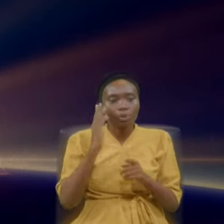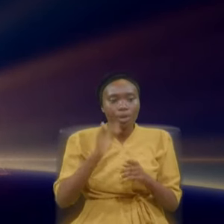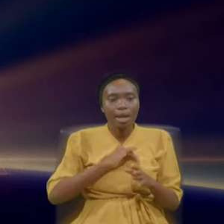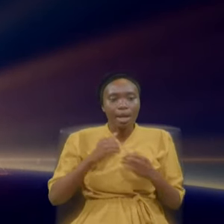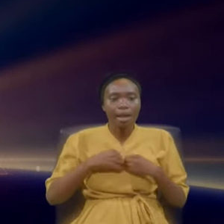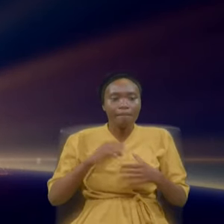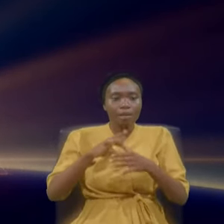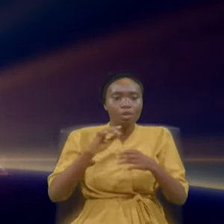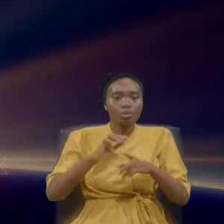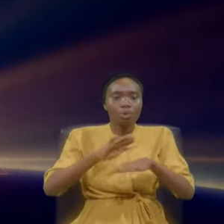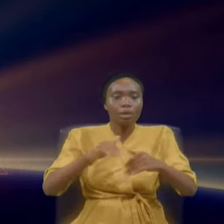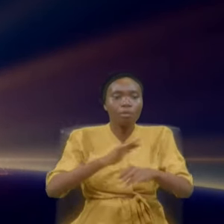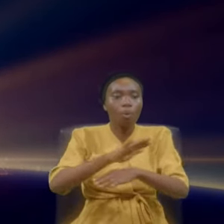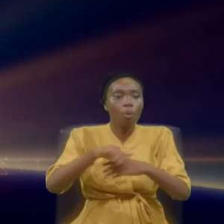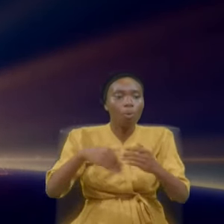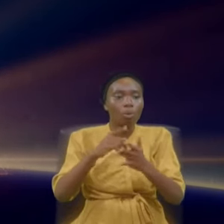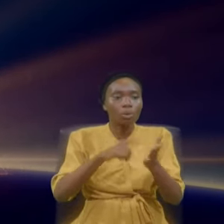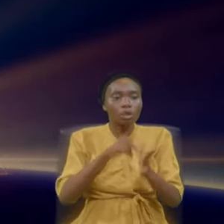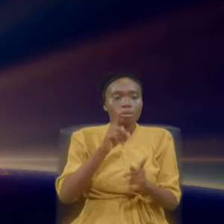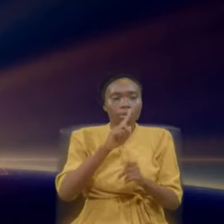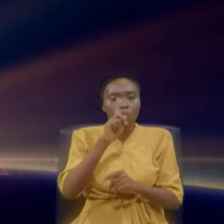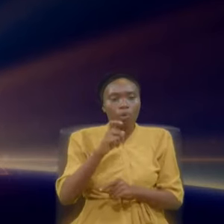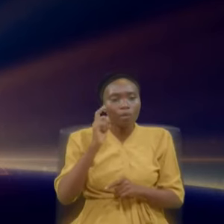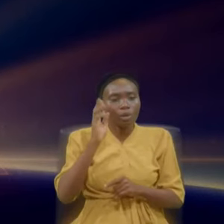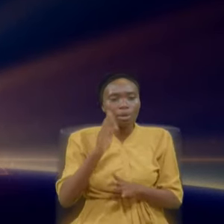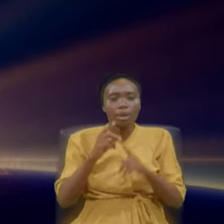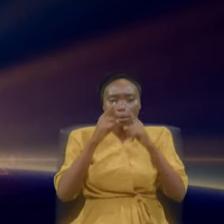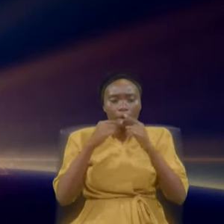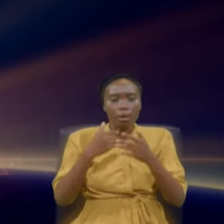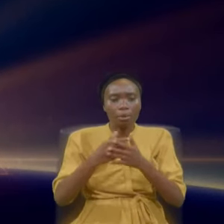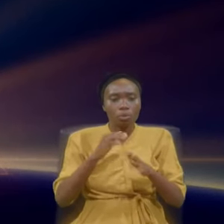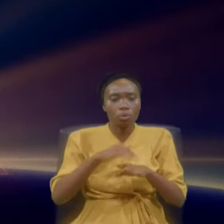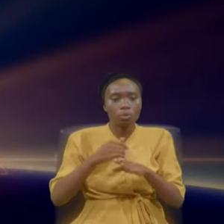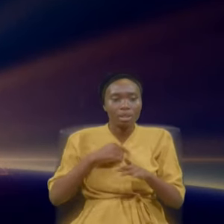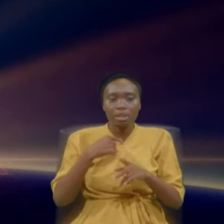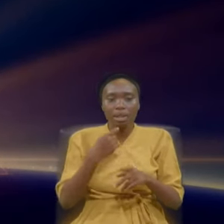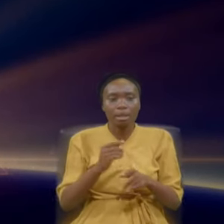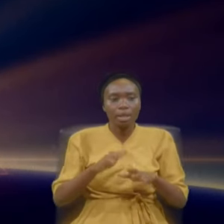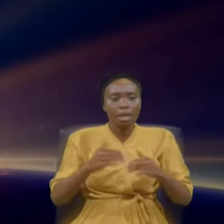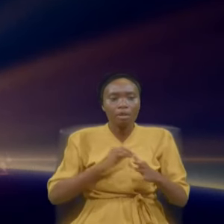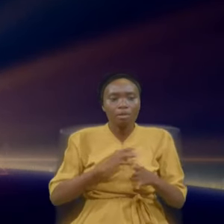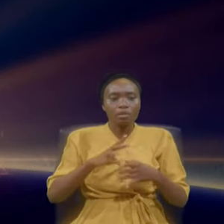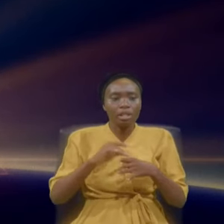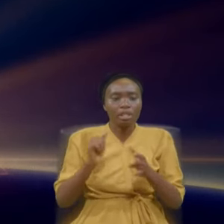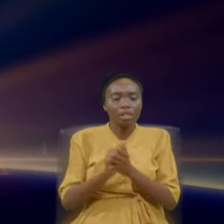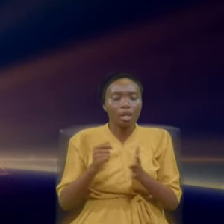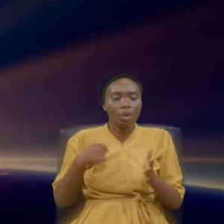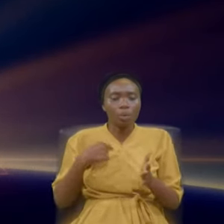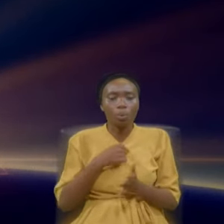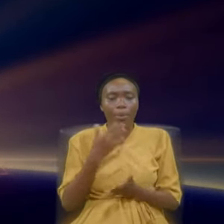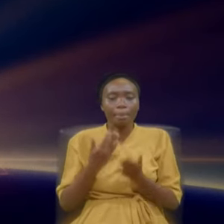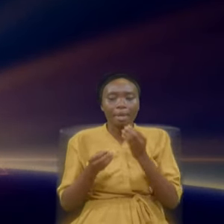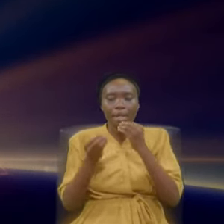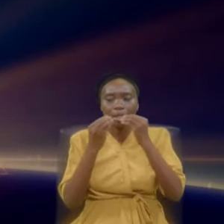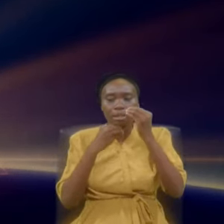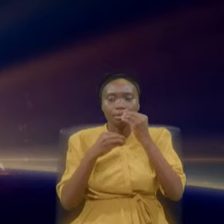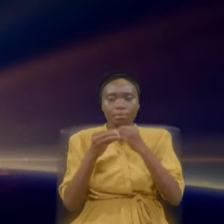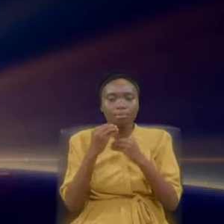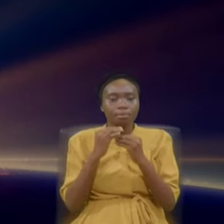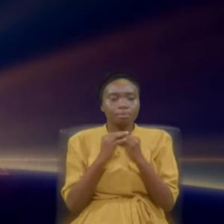should I have flesh to give unto all this people? For they weep unto me, saying, Give us flesh, that we may